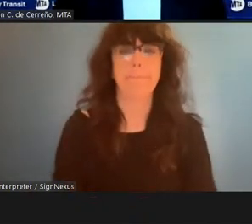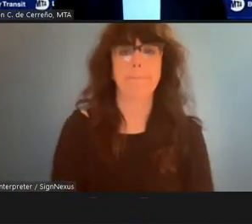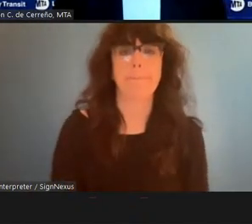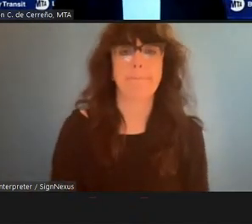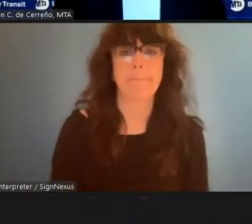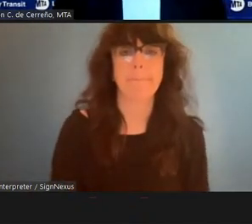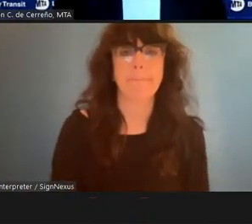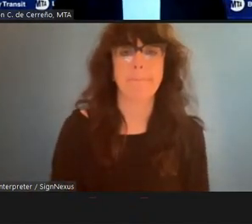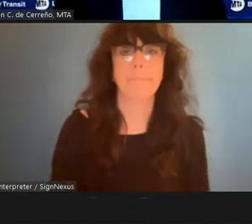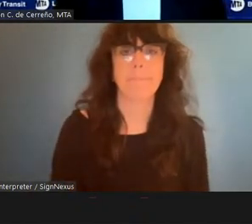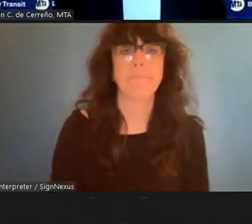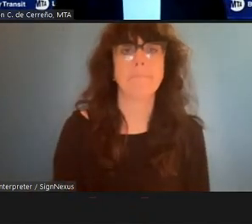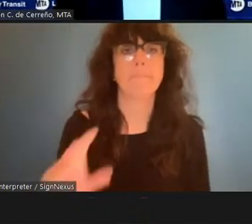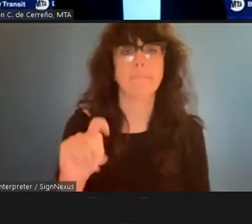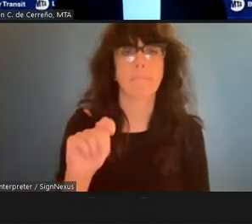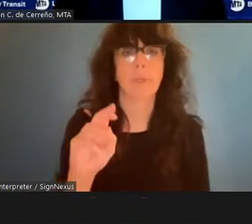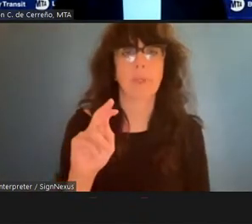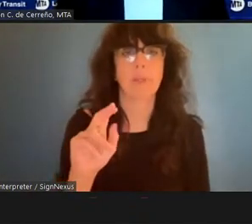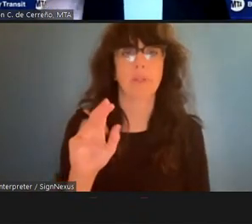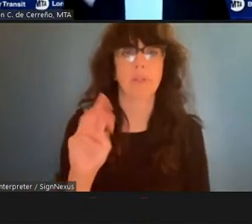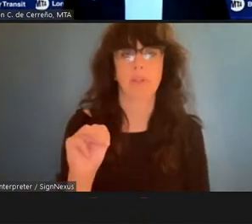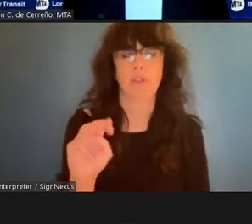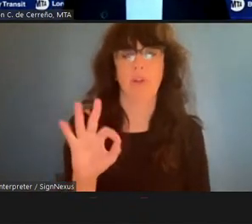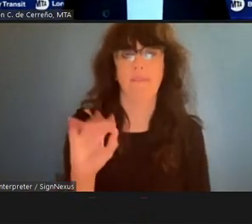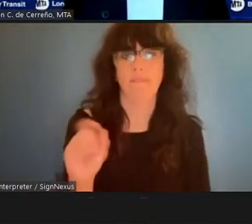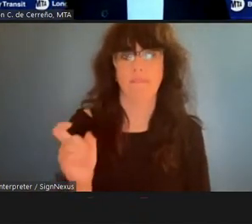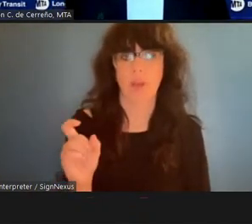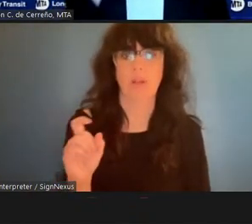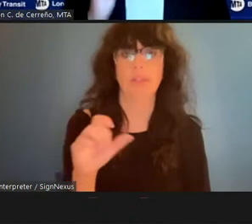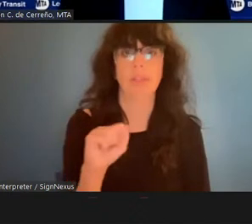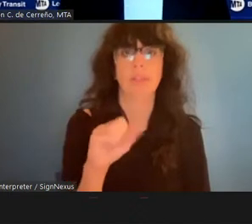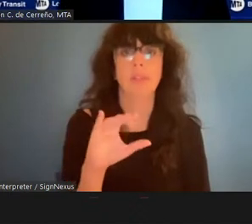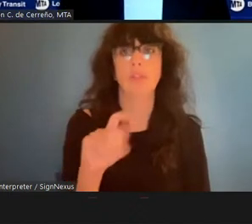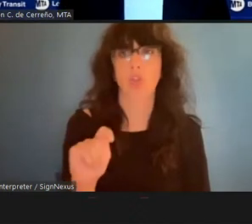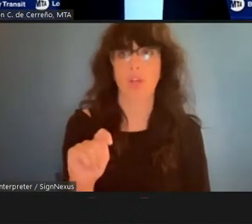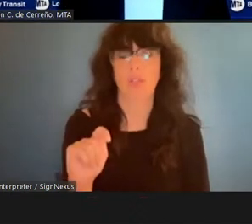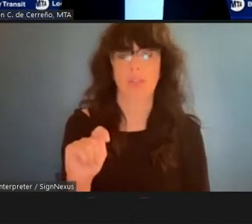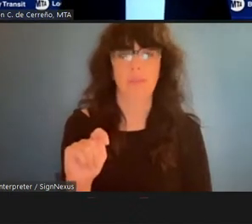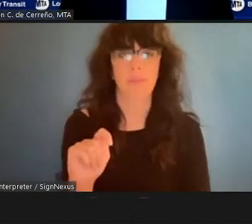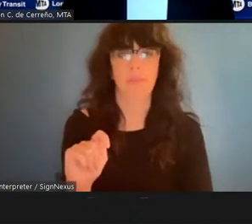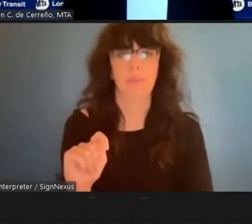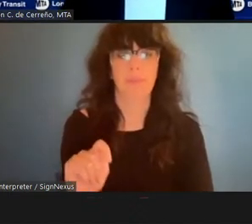our next speaker is tom fox followed by scott slope